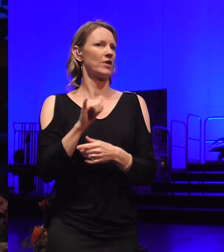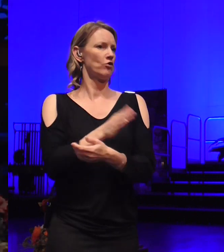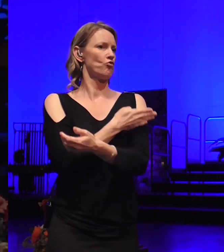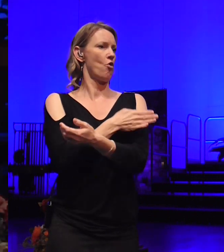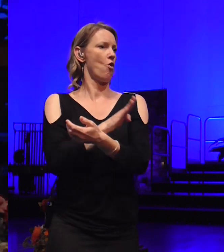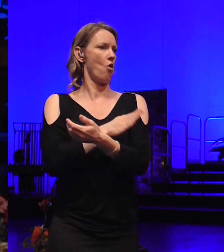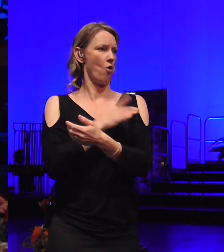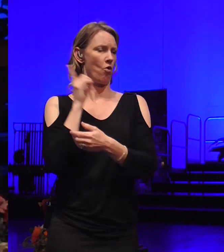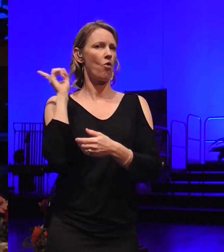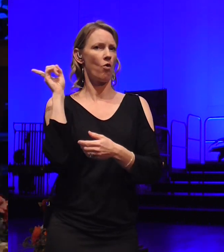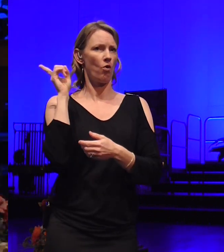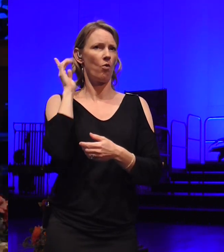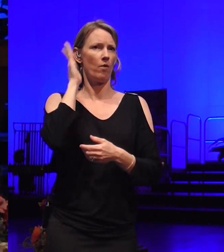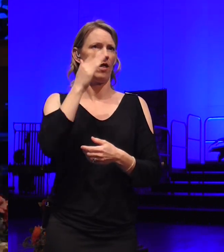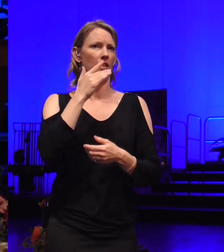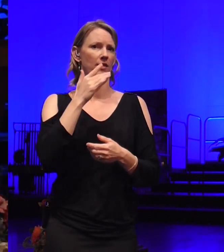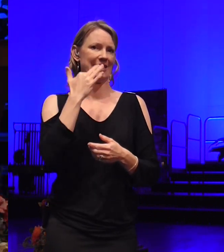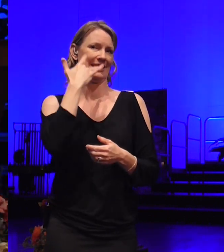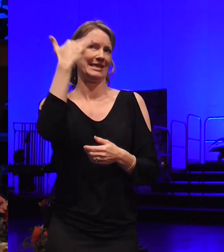song.